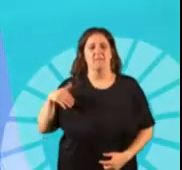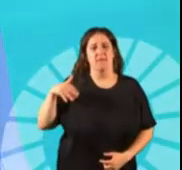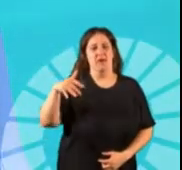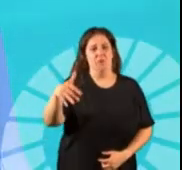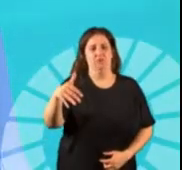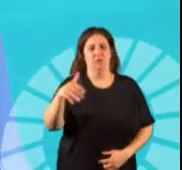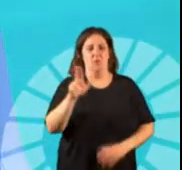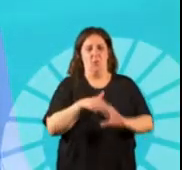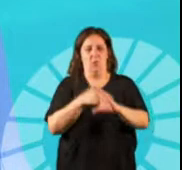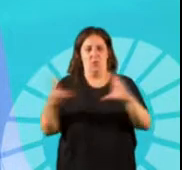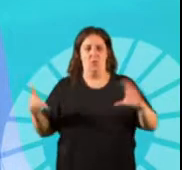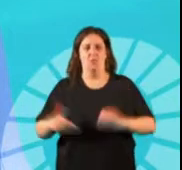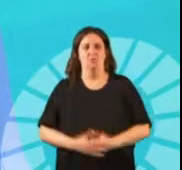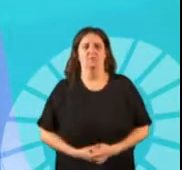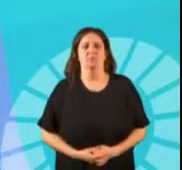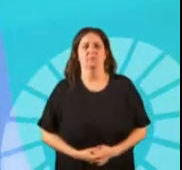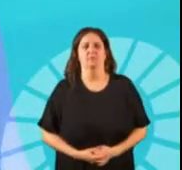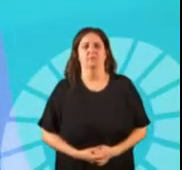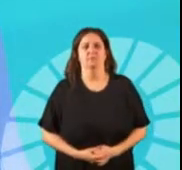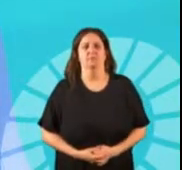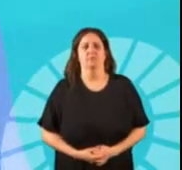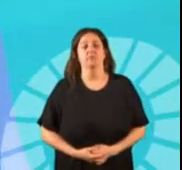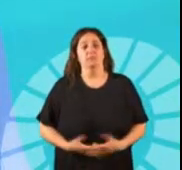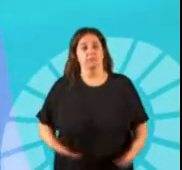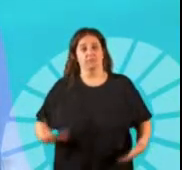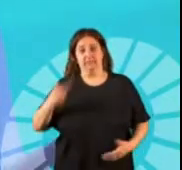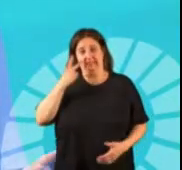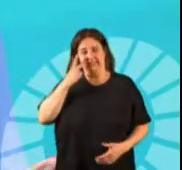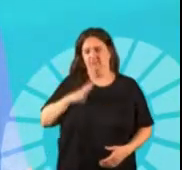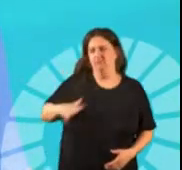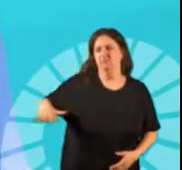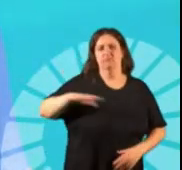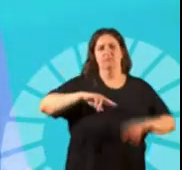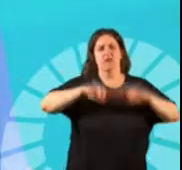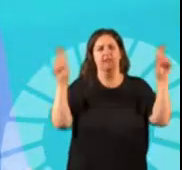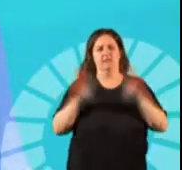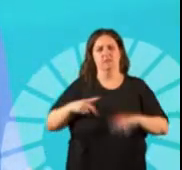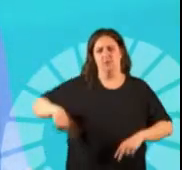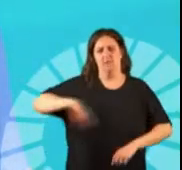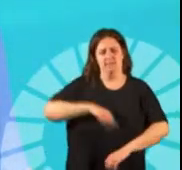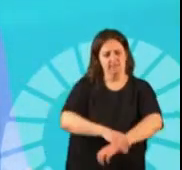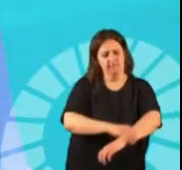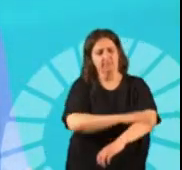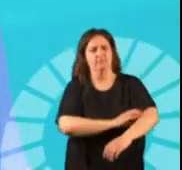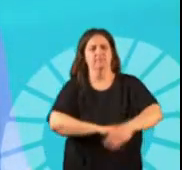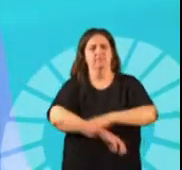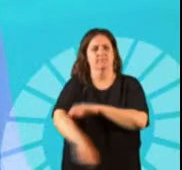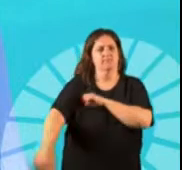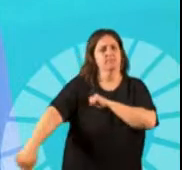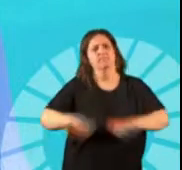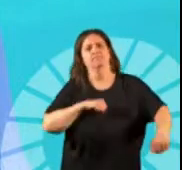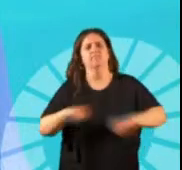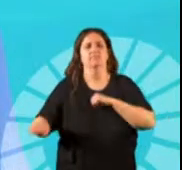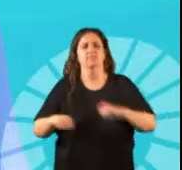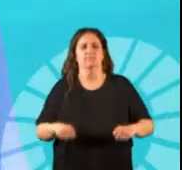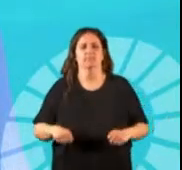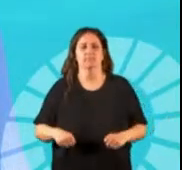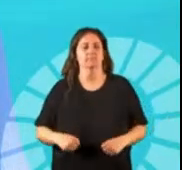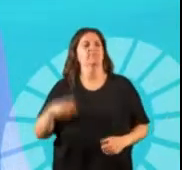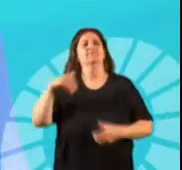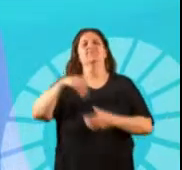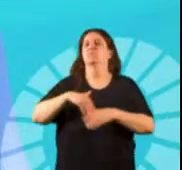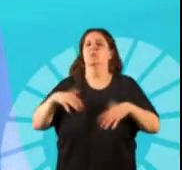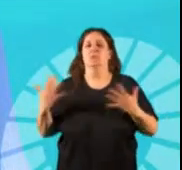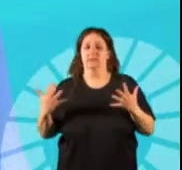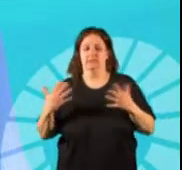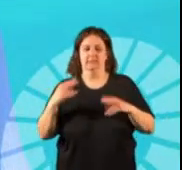in advancing the women, peace and security agenda. The rights of women and girls and gender equality